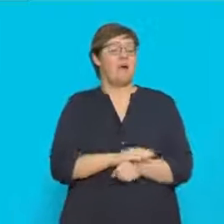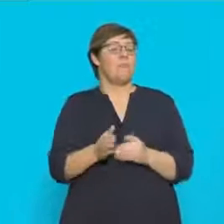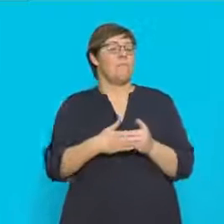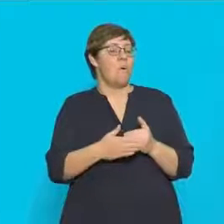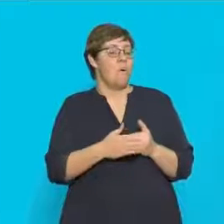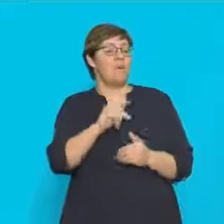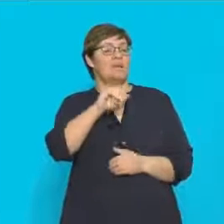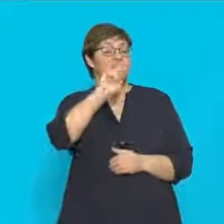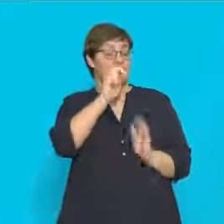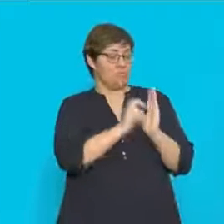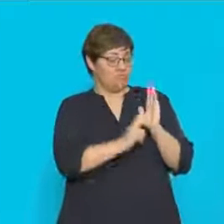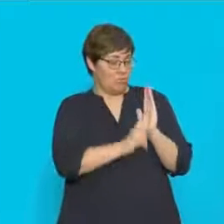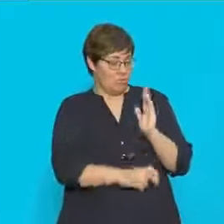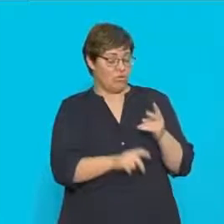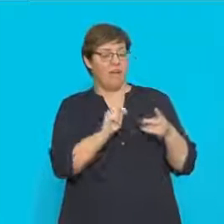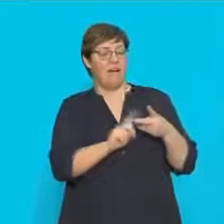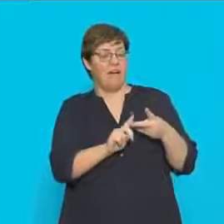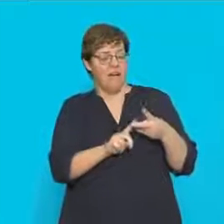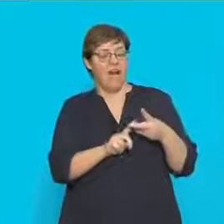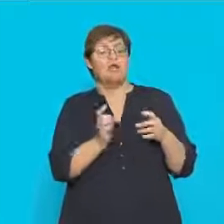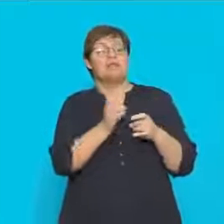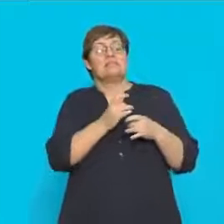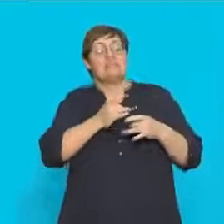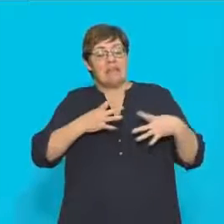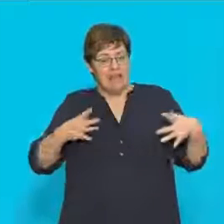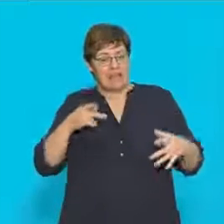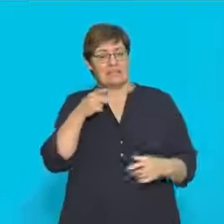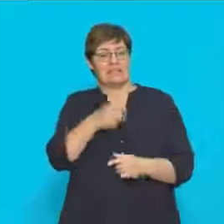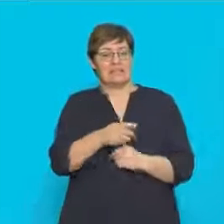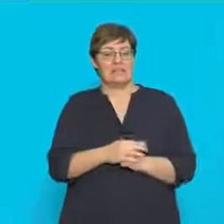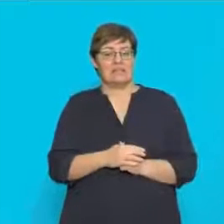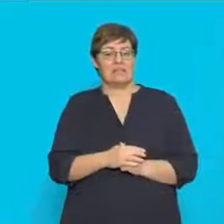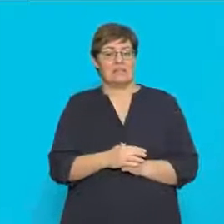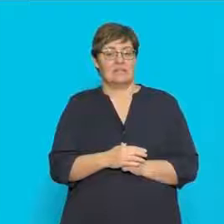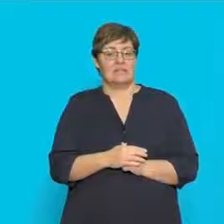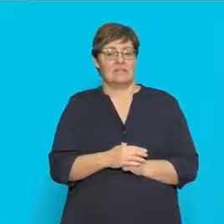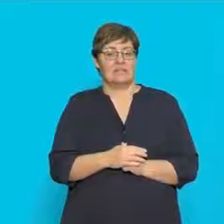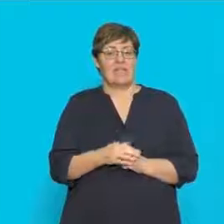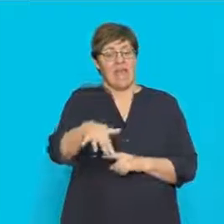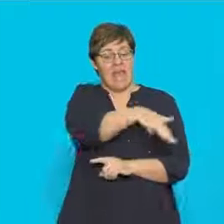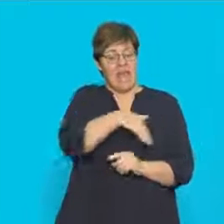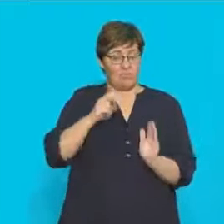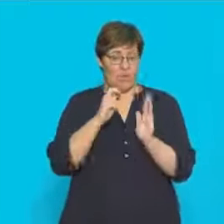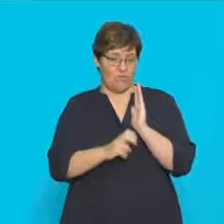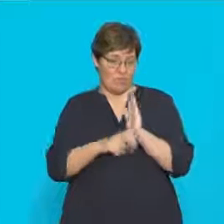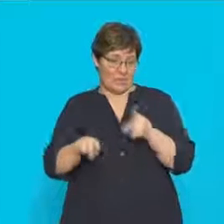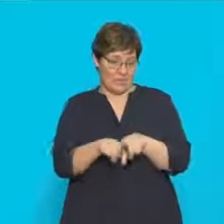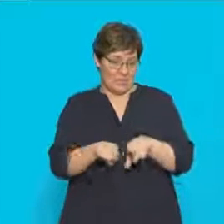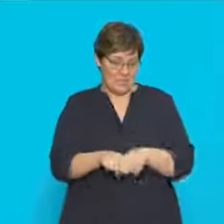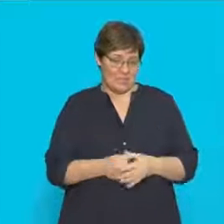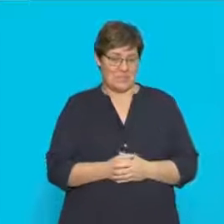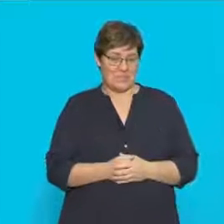little bit more on the sine rule and touching on a bit of, we'll be introducing the area rule as